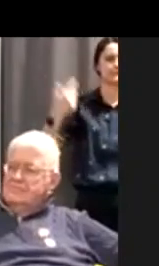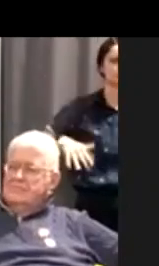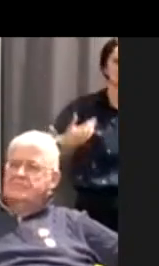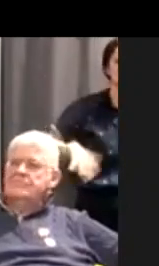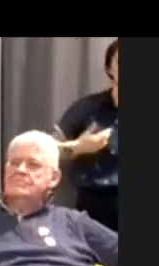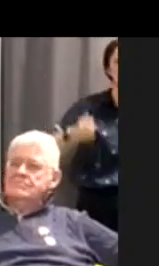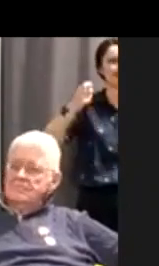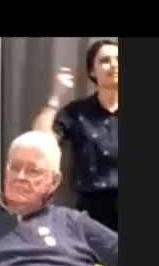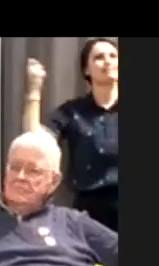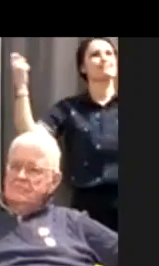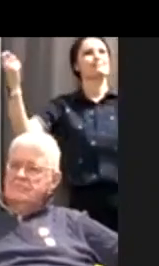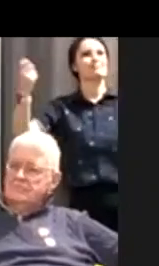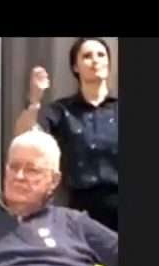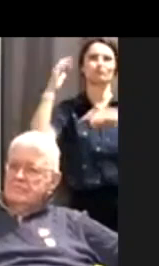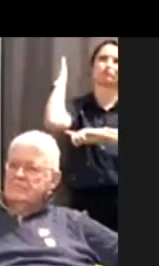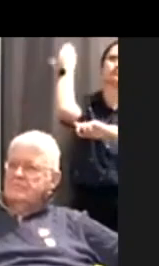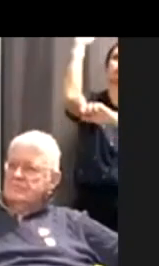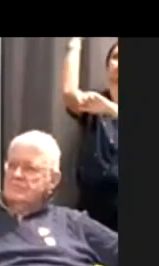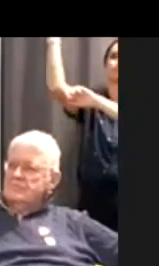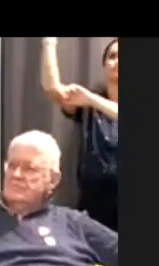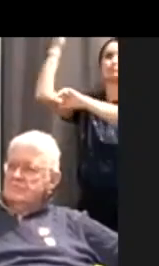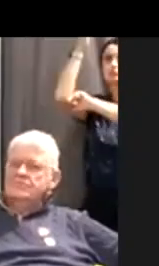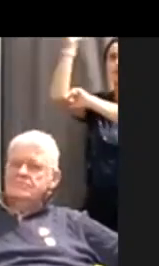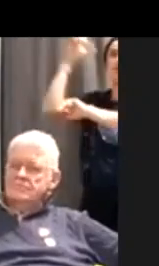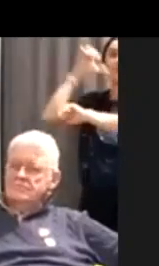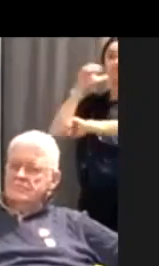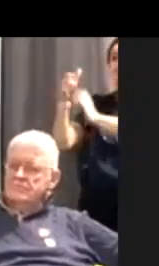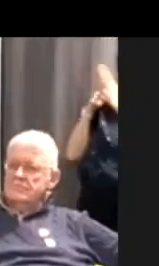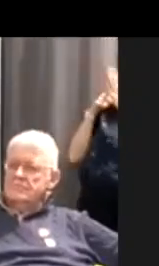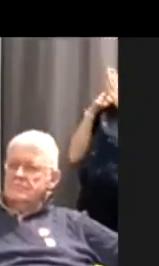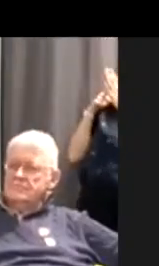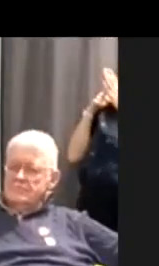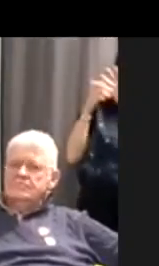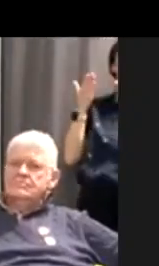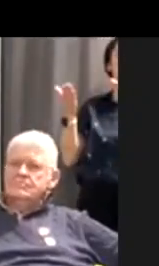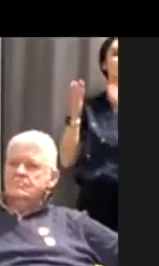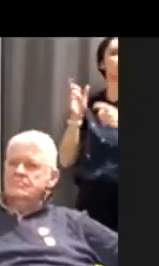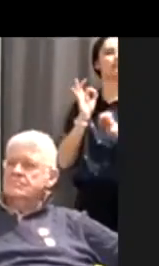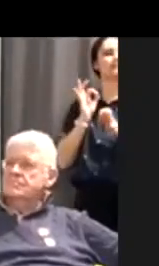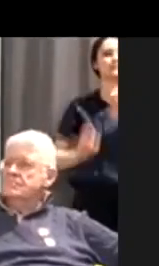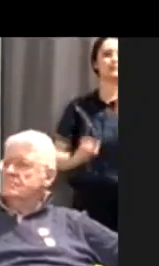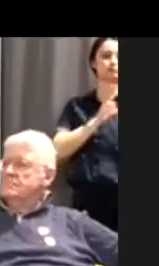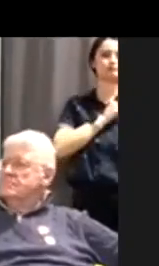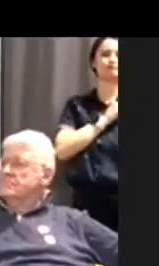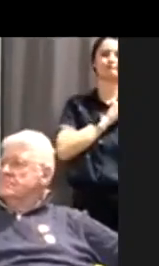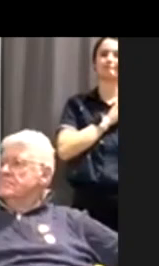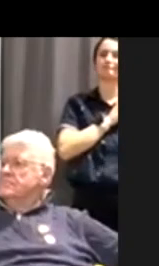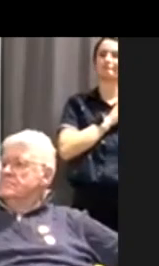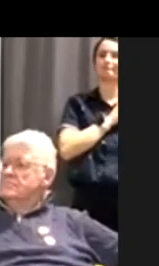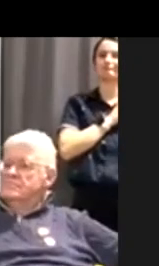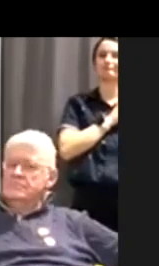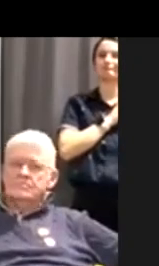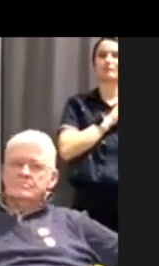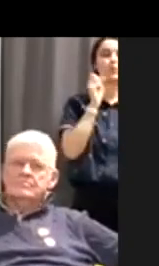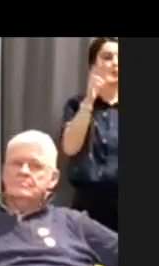celebration and flags in the air, like something as simple as wearing a pin or just being aware